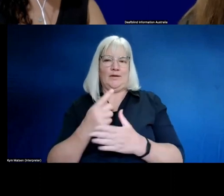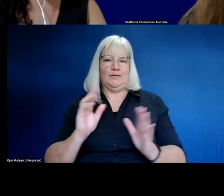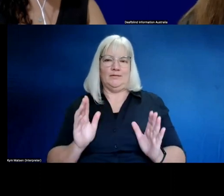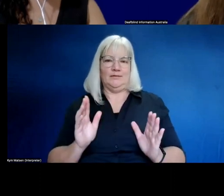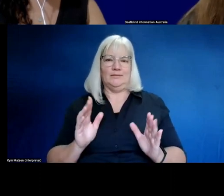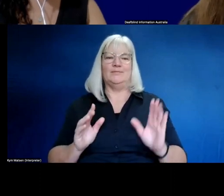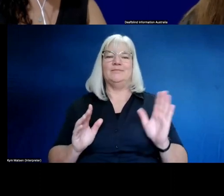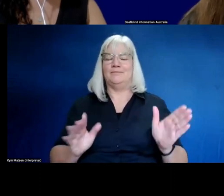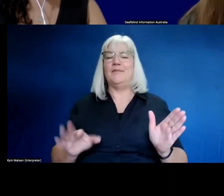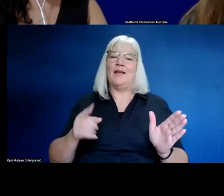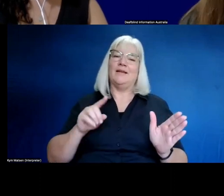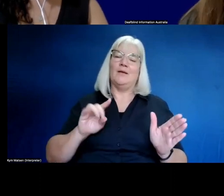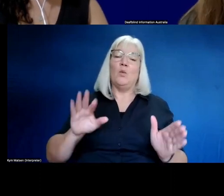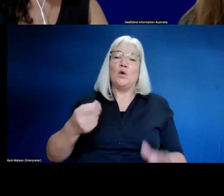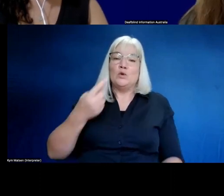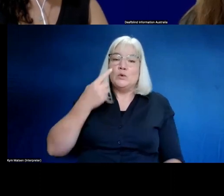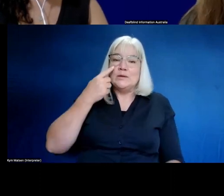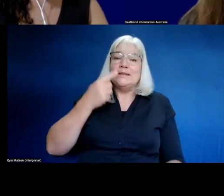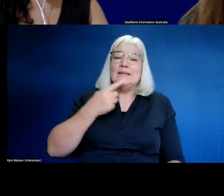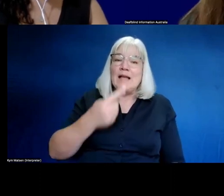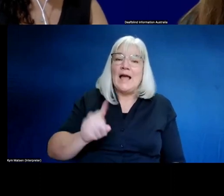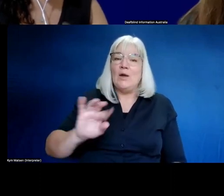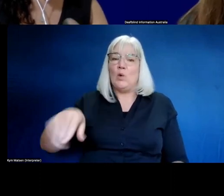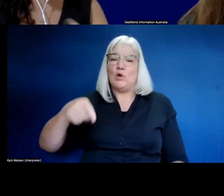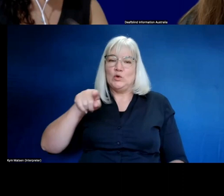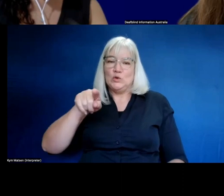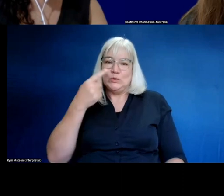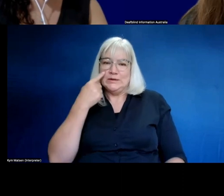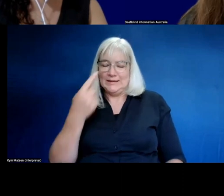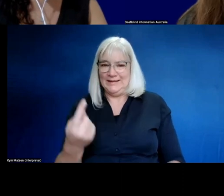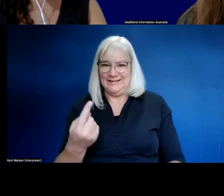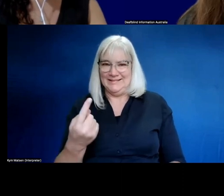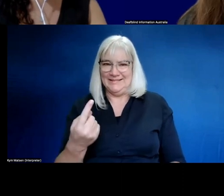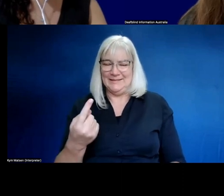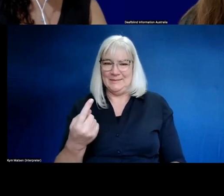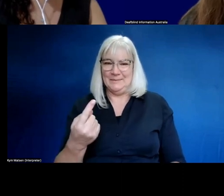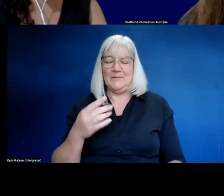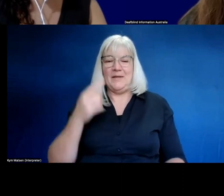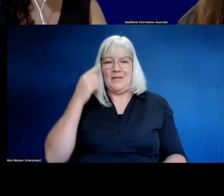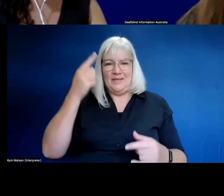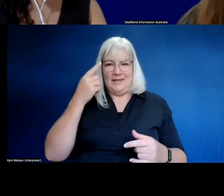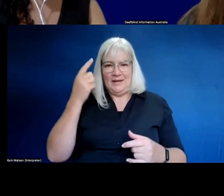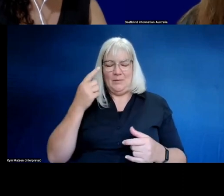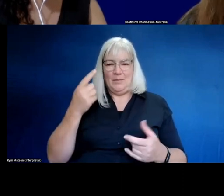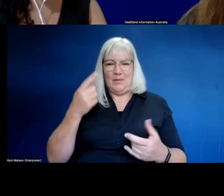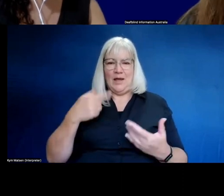see, and thinking about why. The underlying reason why